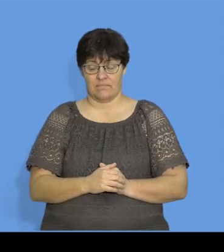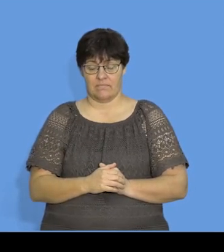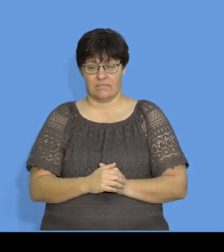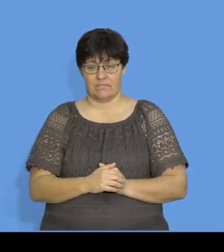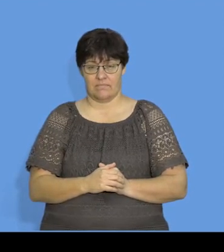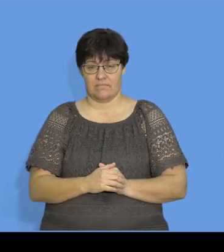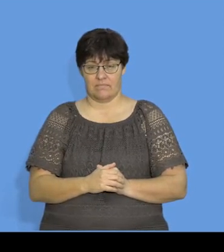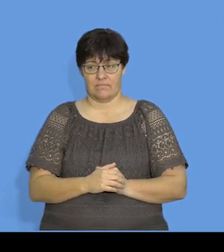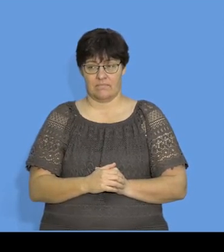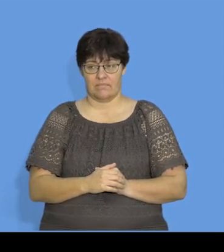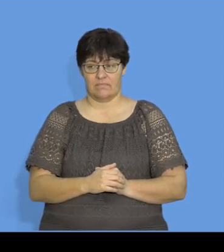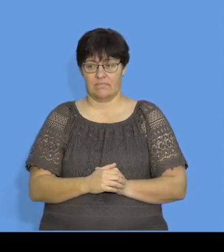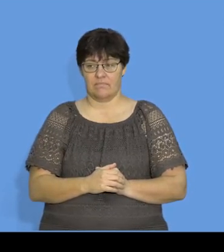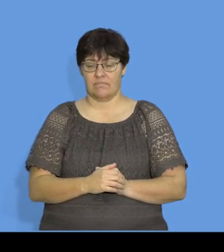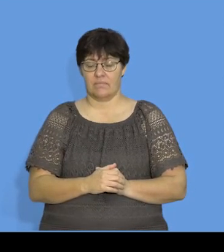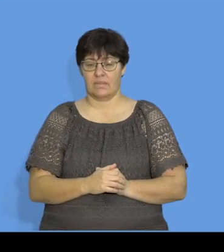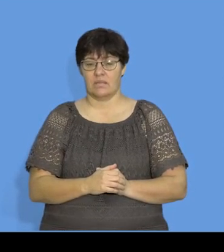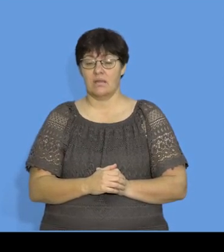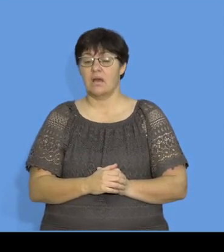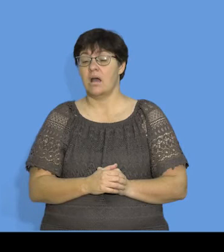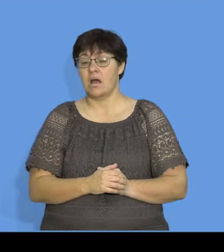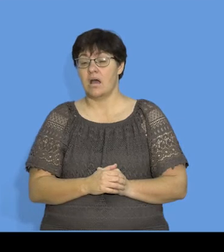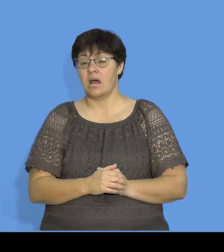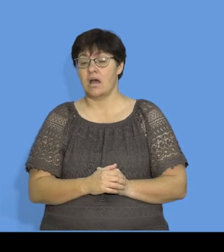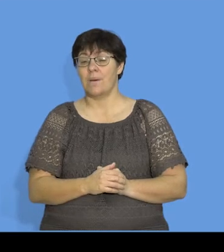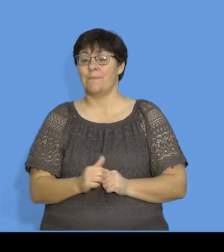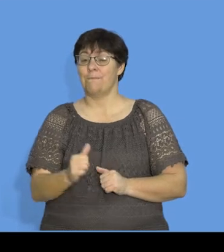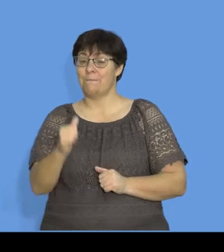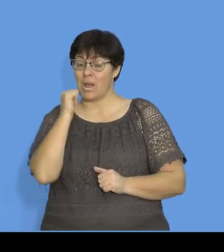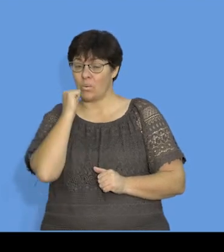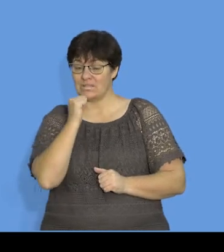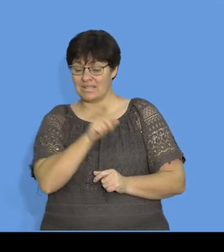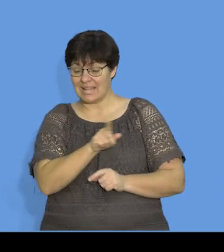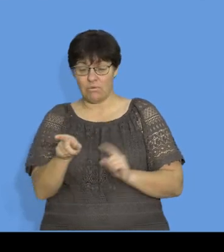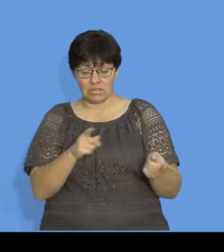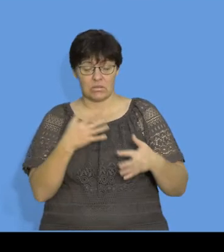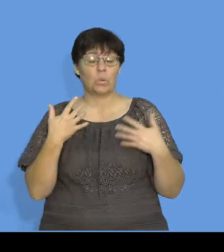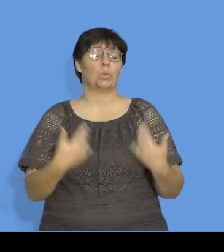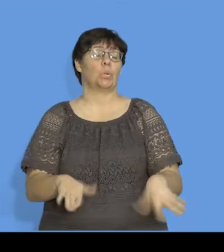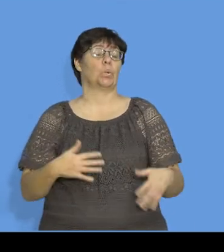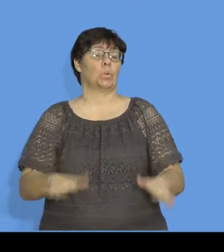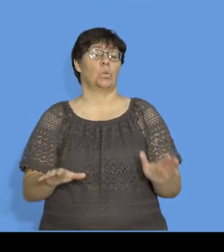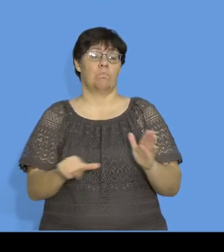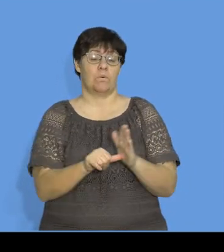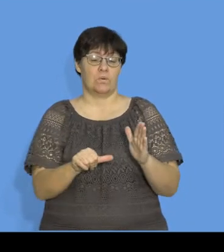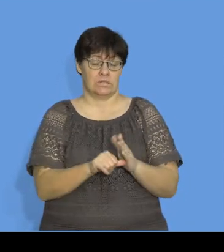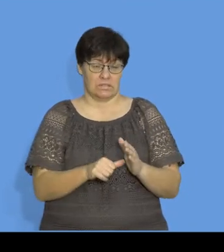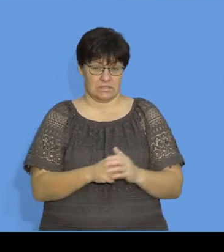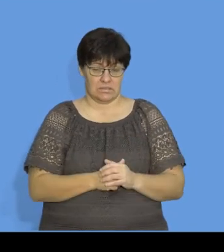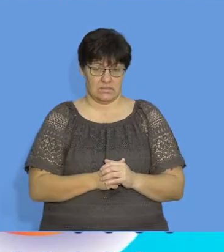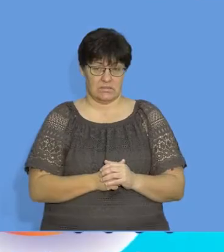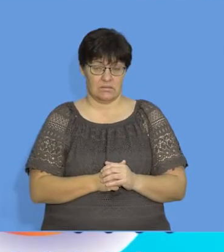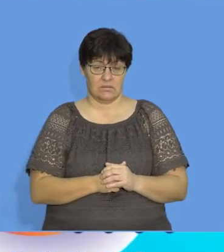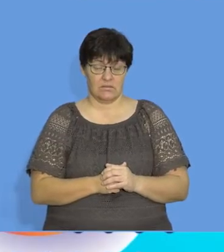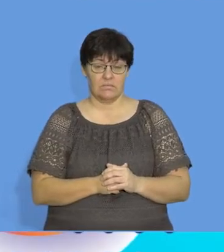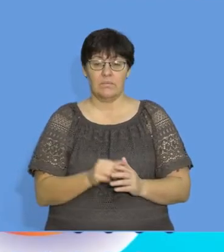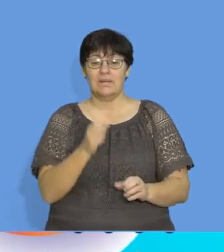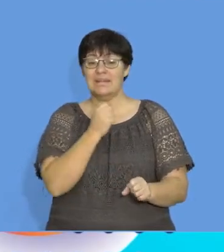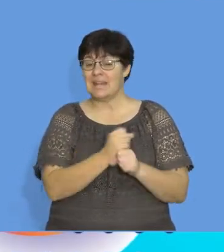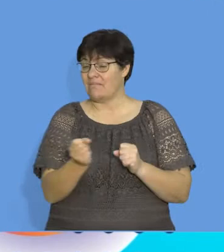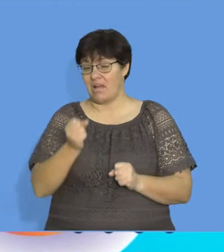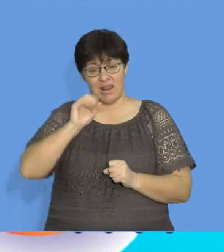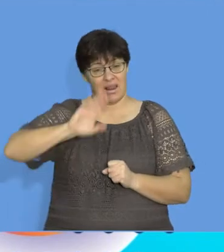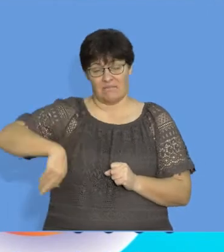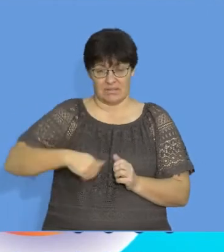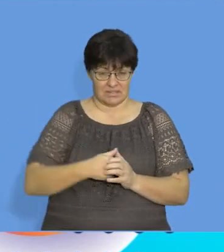Okay? The direction here is very, very, very important. Don't forget